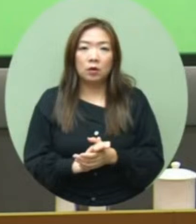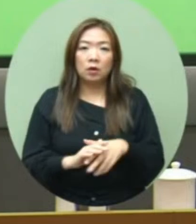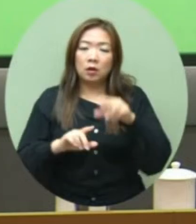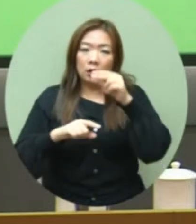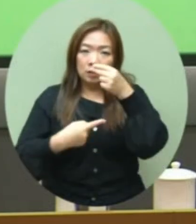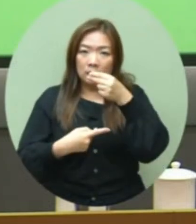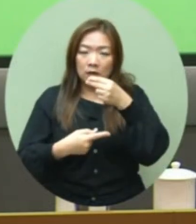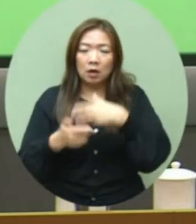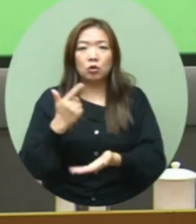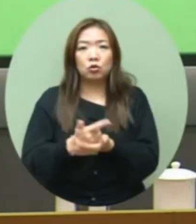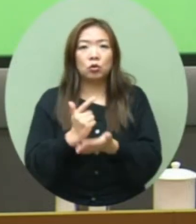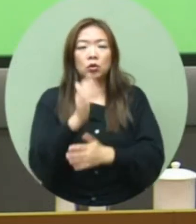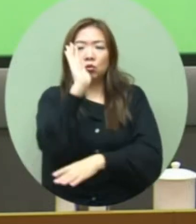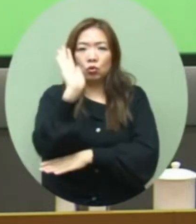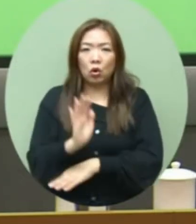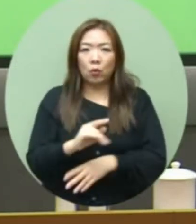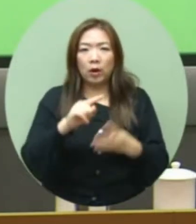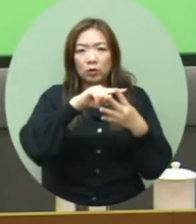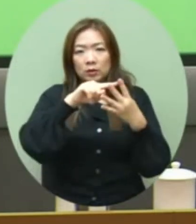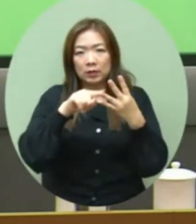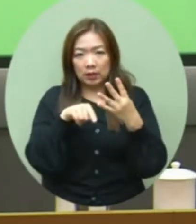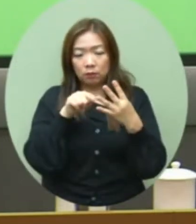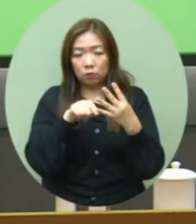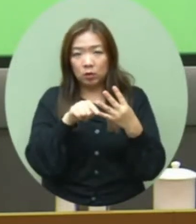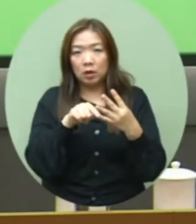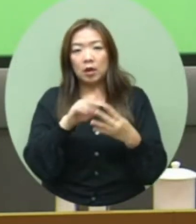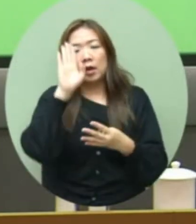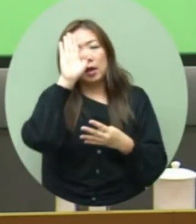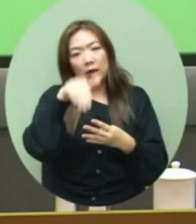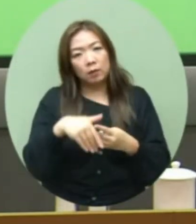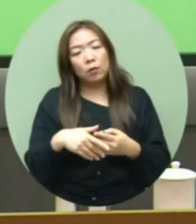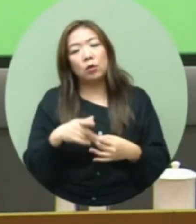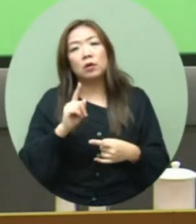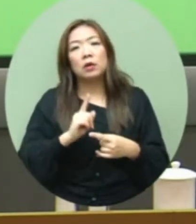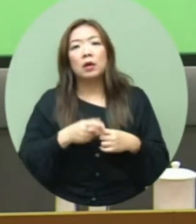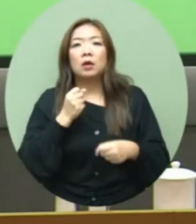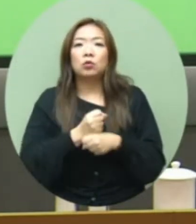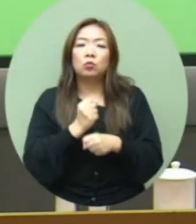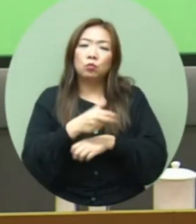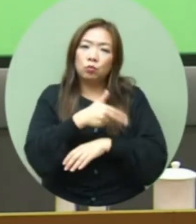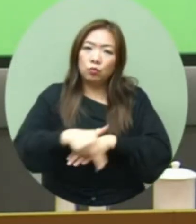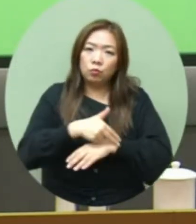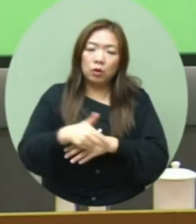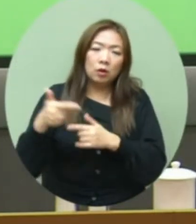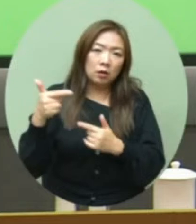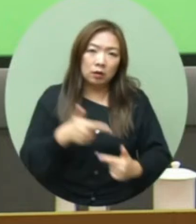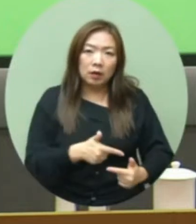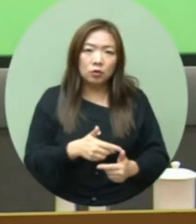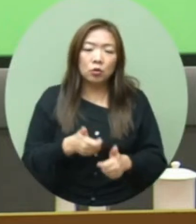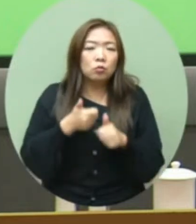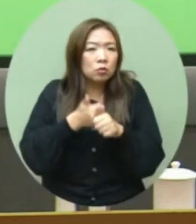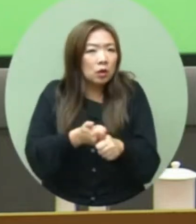sticking to the 4 proposals from President Xi Jinping's speech on July 1st,